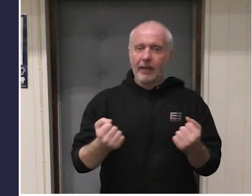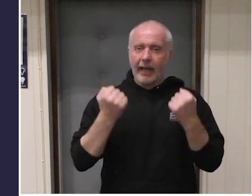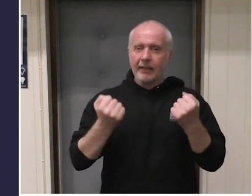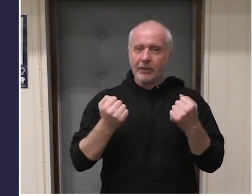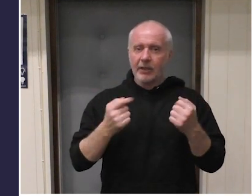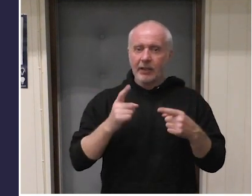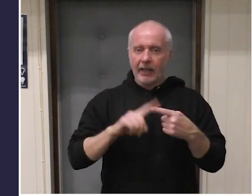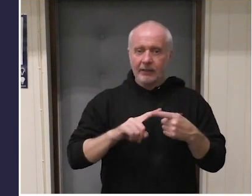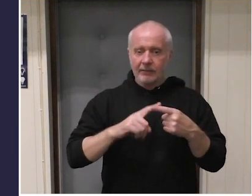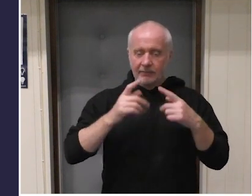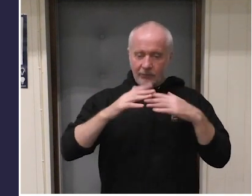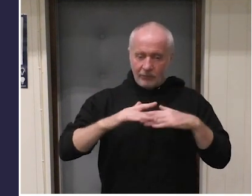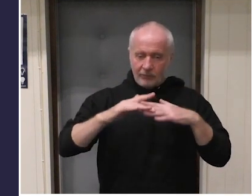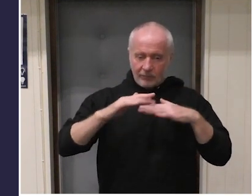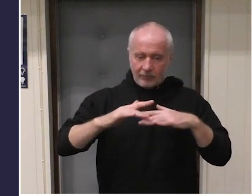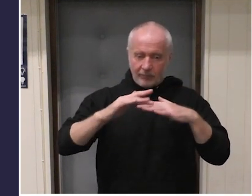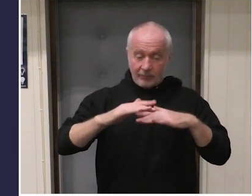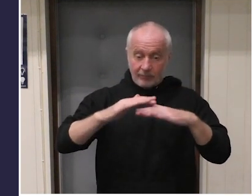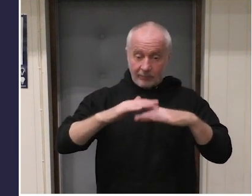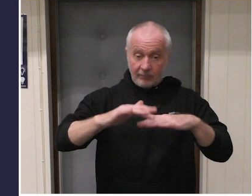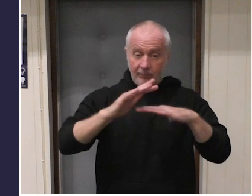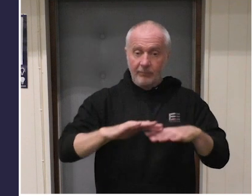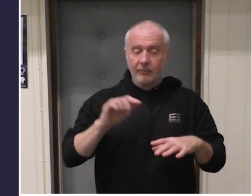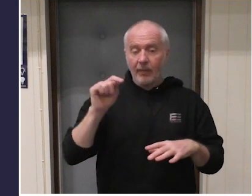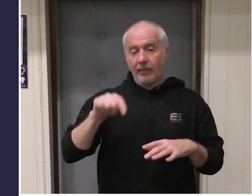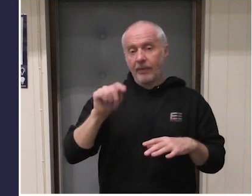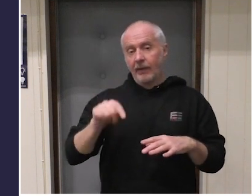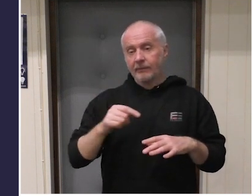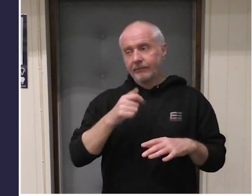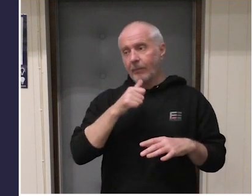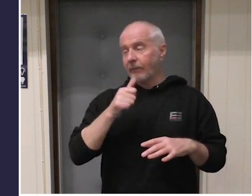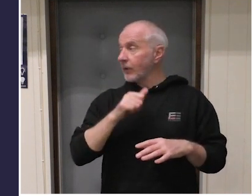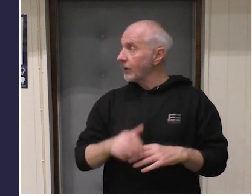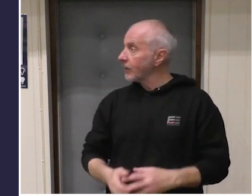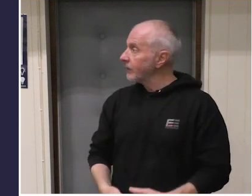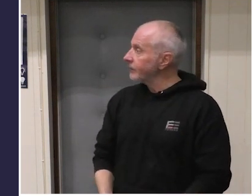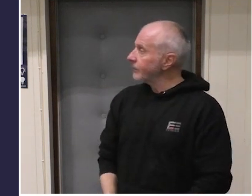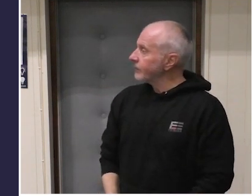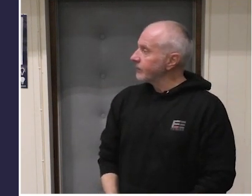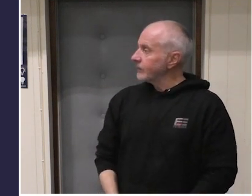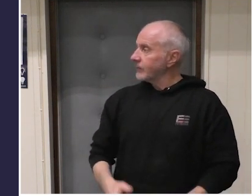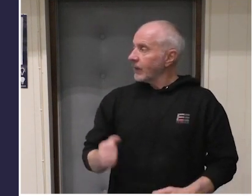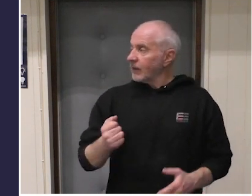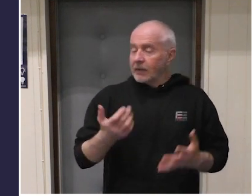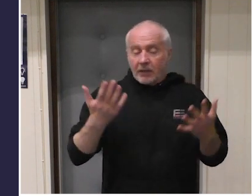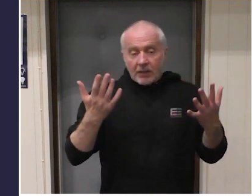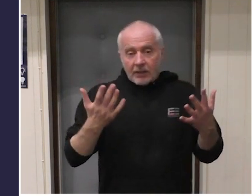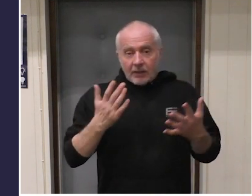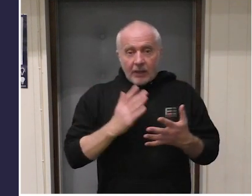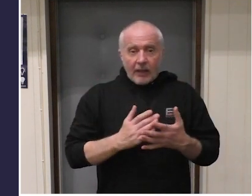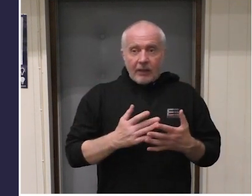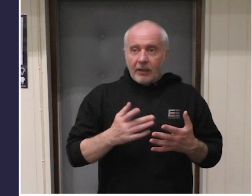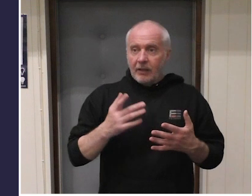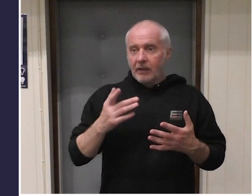of have some sort of resonance with the energy are the ones that are preferred. I don't know if you've heard of that guy. There's a lot of hoo-ha about him and being like the